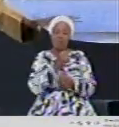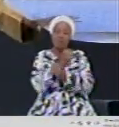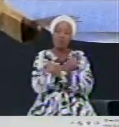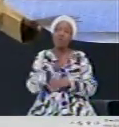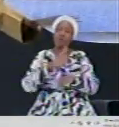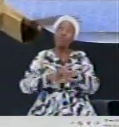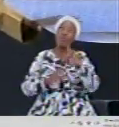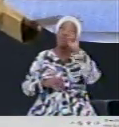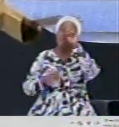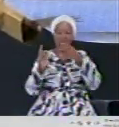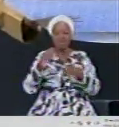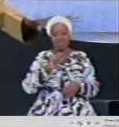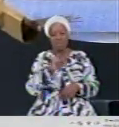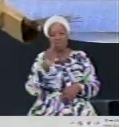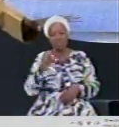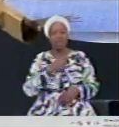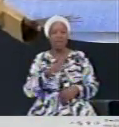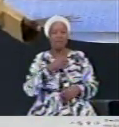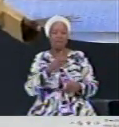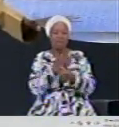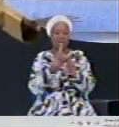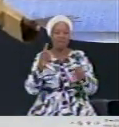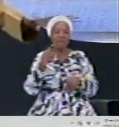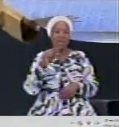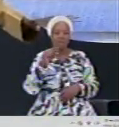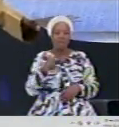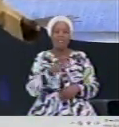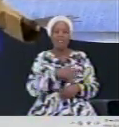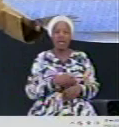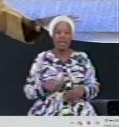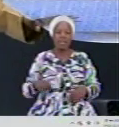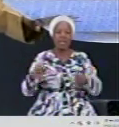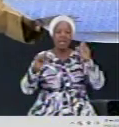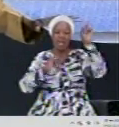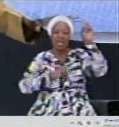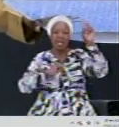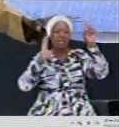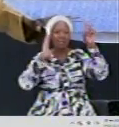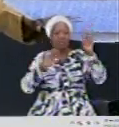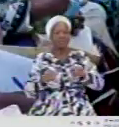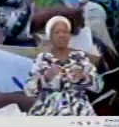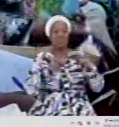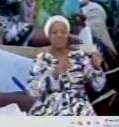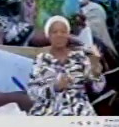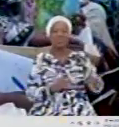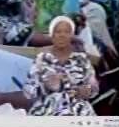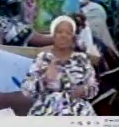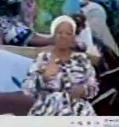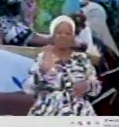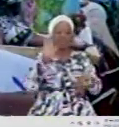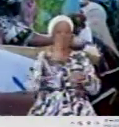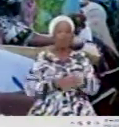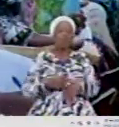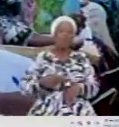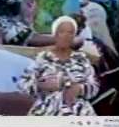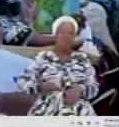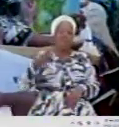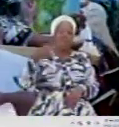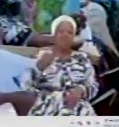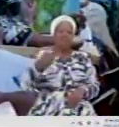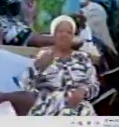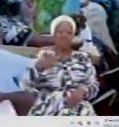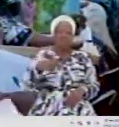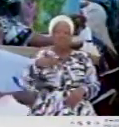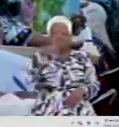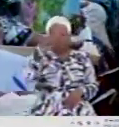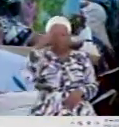deliver him, I will set him on high. Because it very quickly